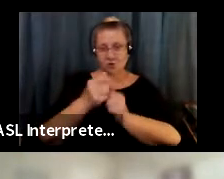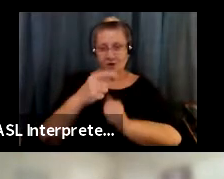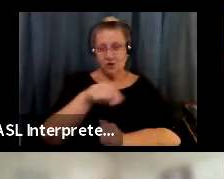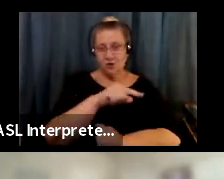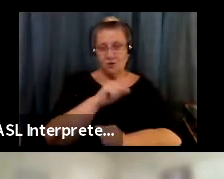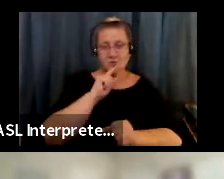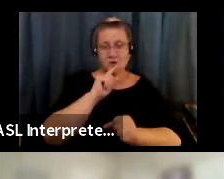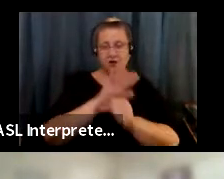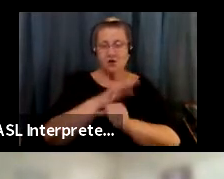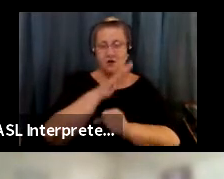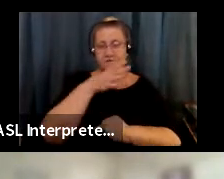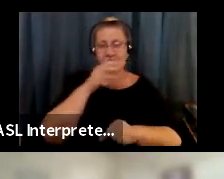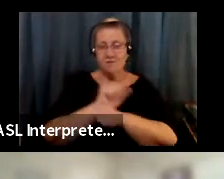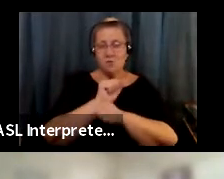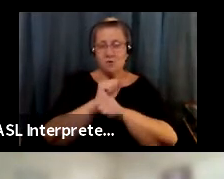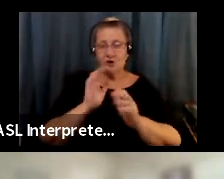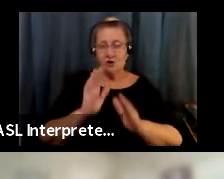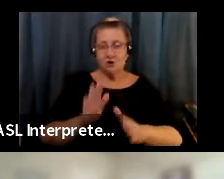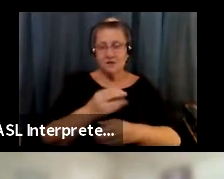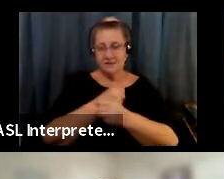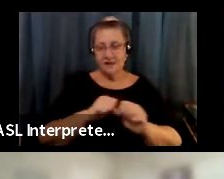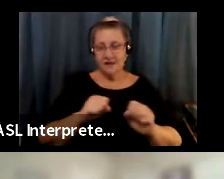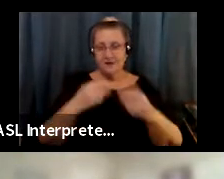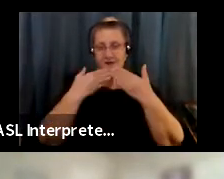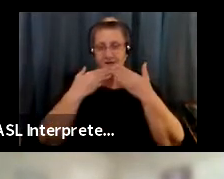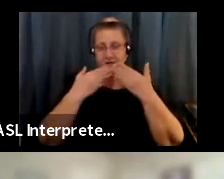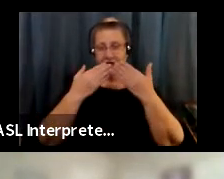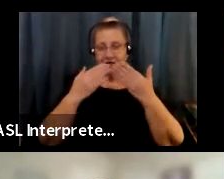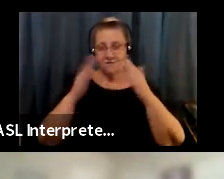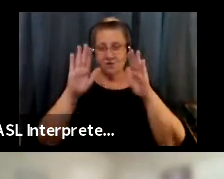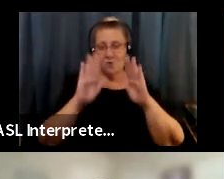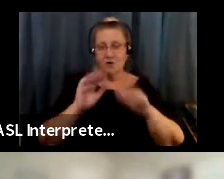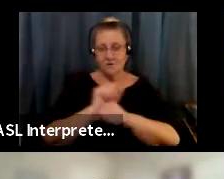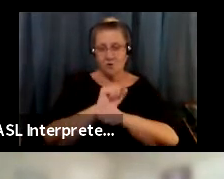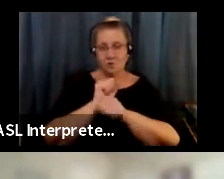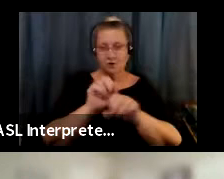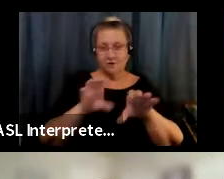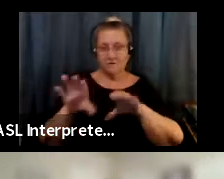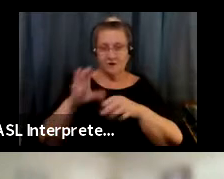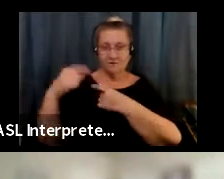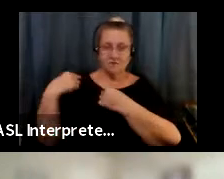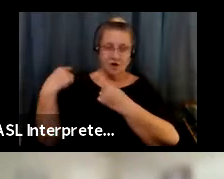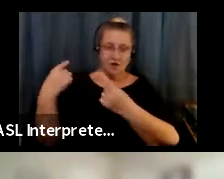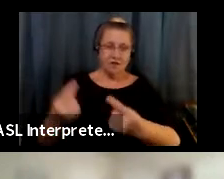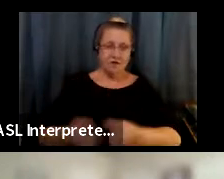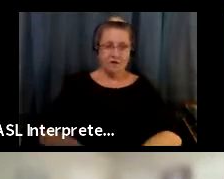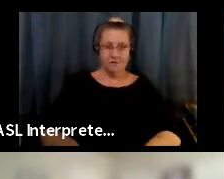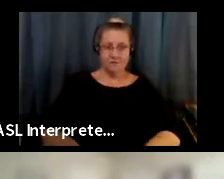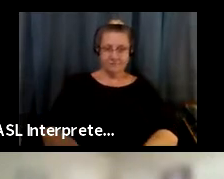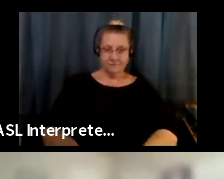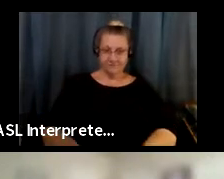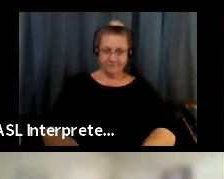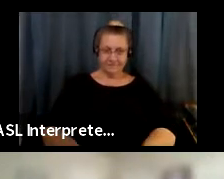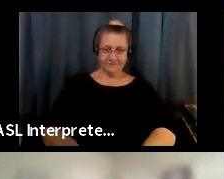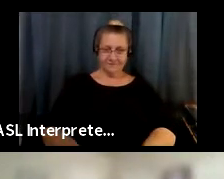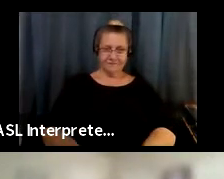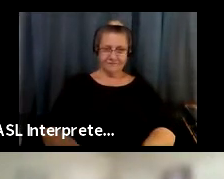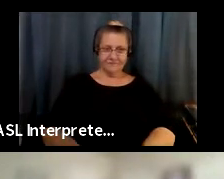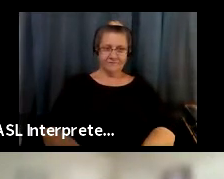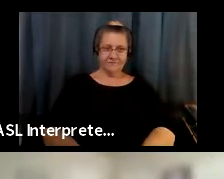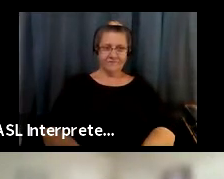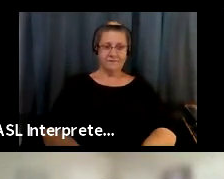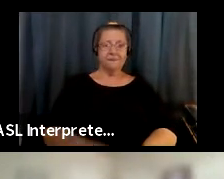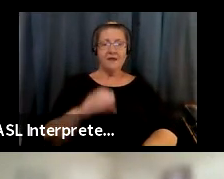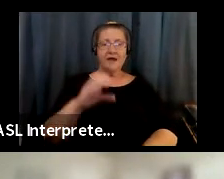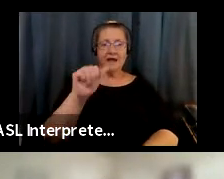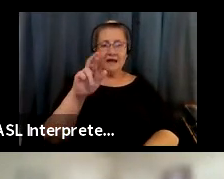workers' safety. And once again, thank you all so very much for the wonderful work you've been doing all along. Thank you. And we're going to go on now to